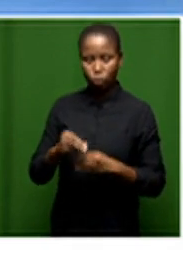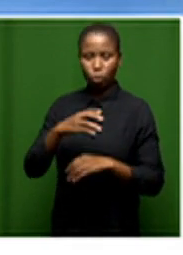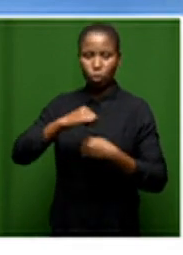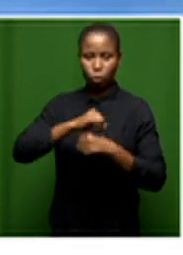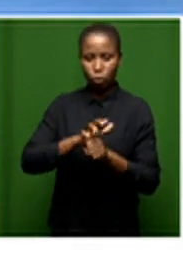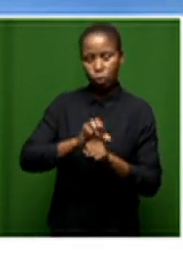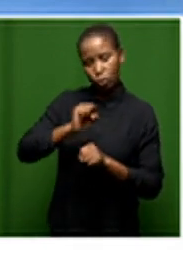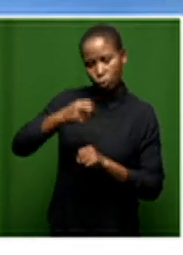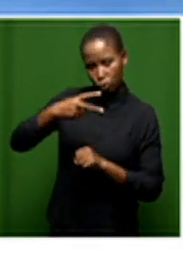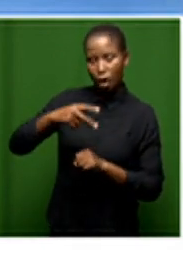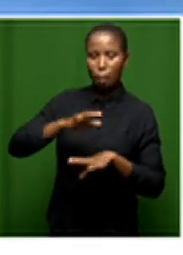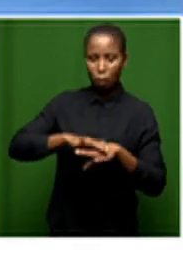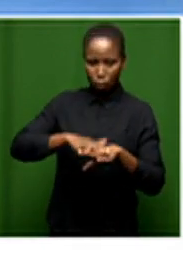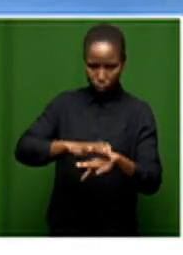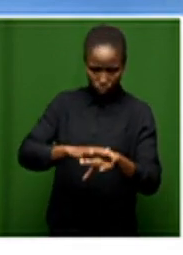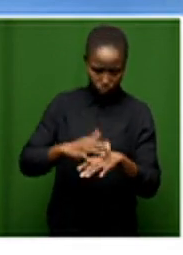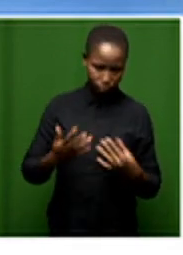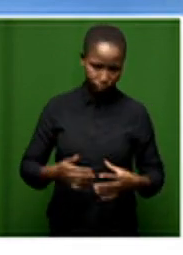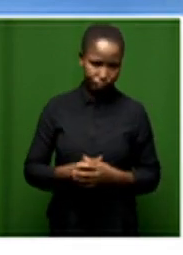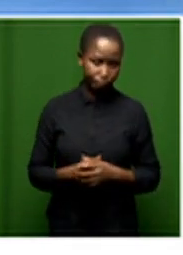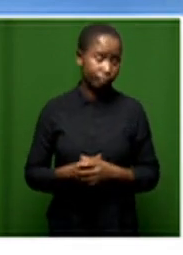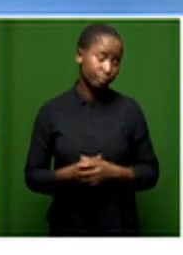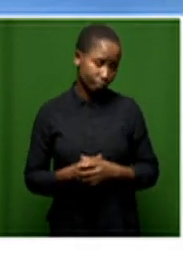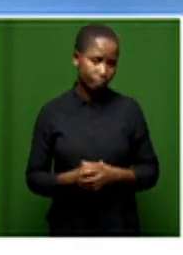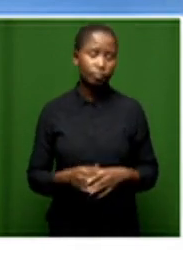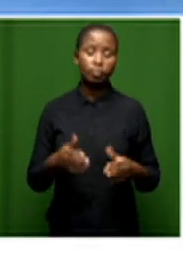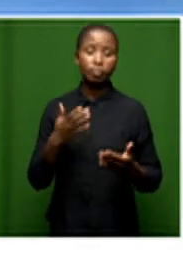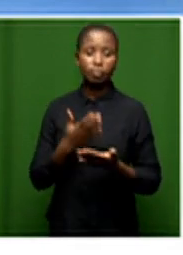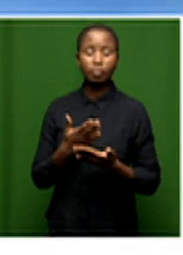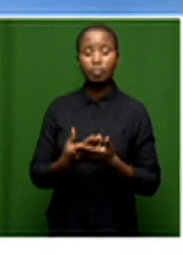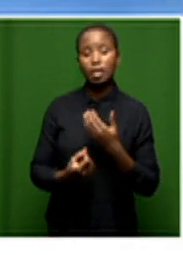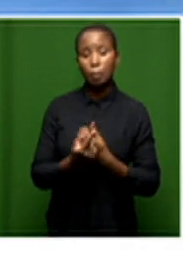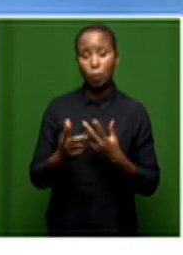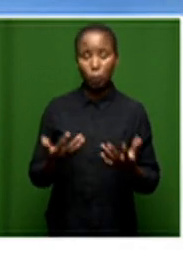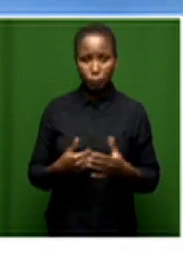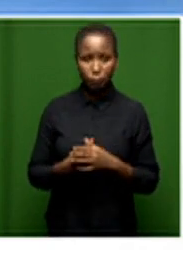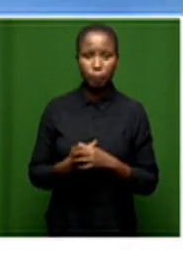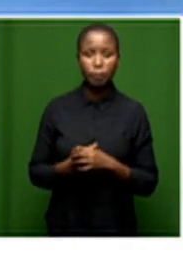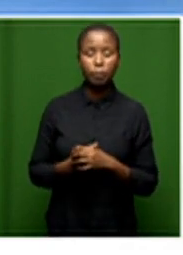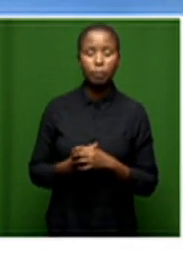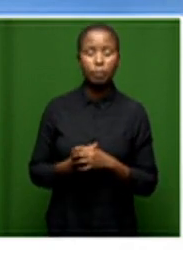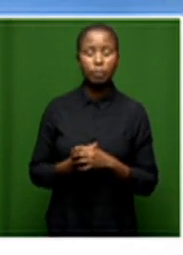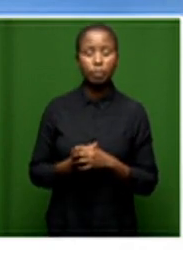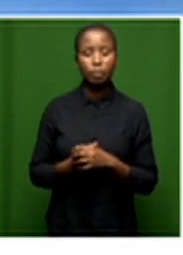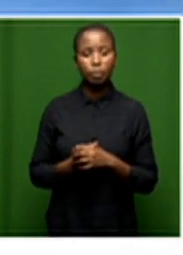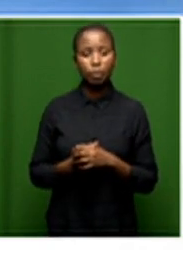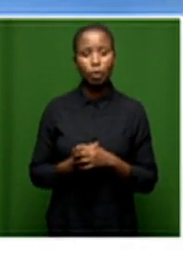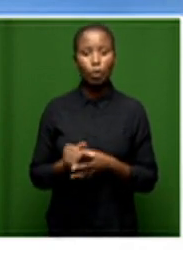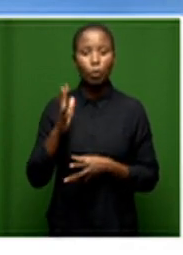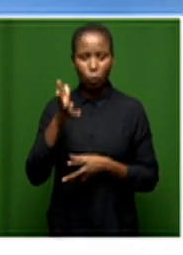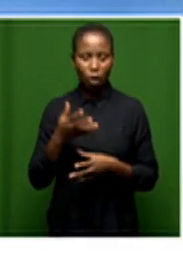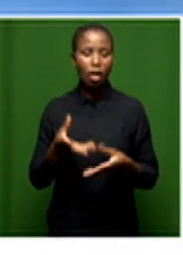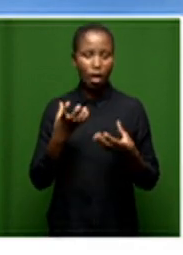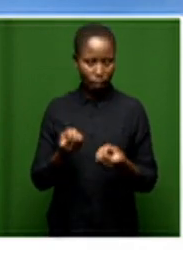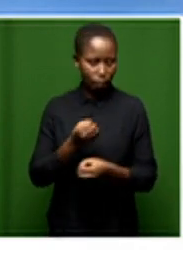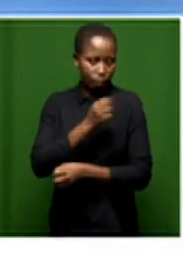with viral escape. And so, we will be in a position where we will probably have to have vaccines on